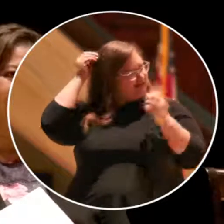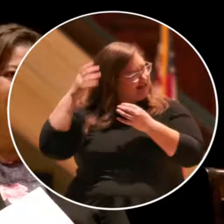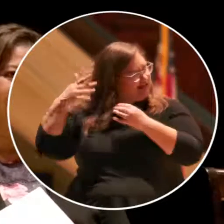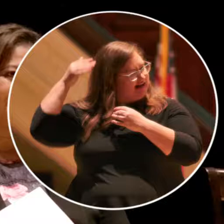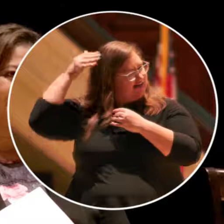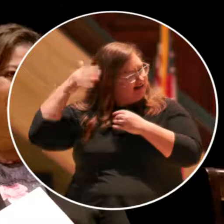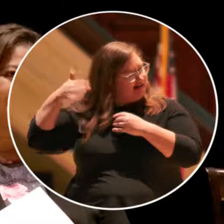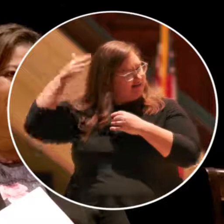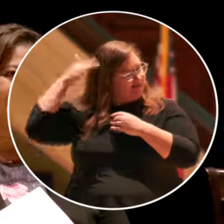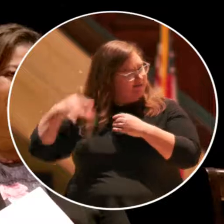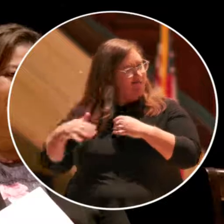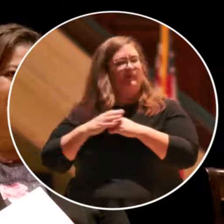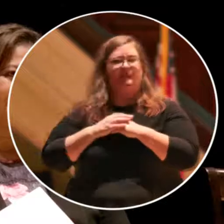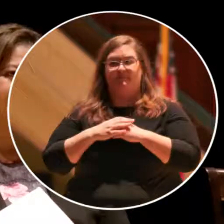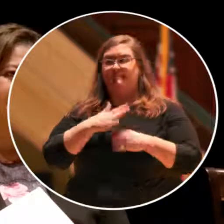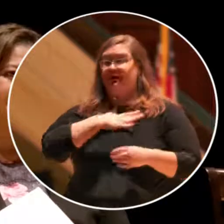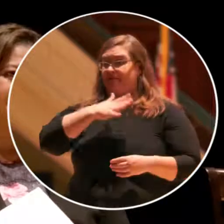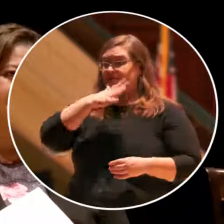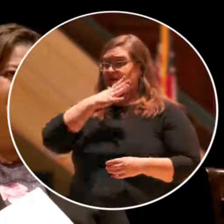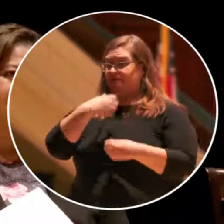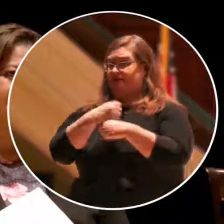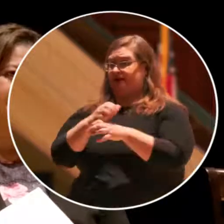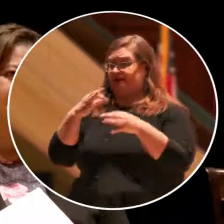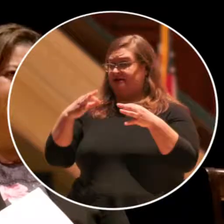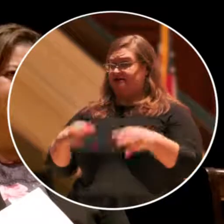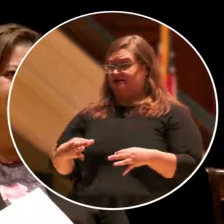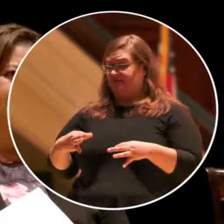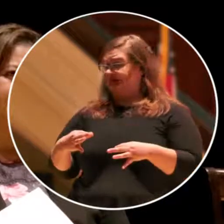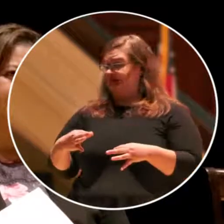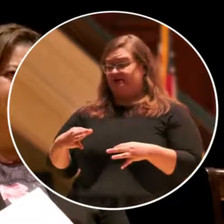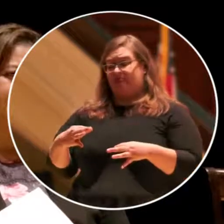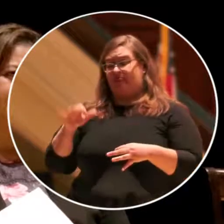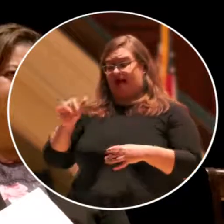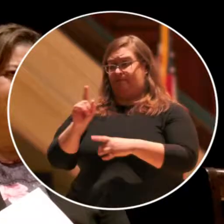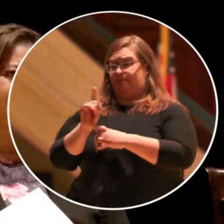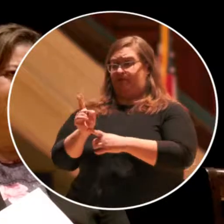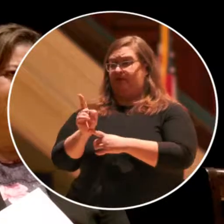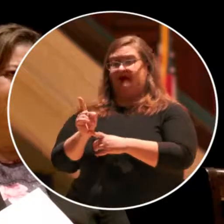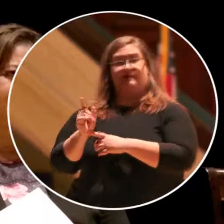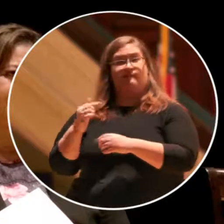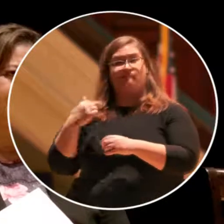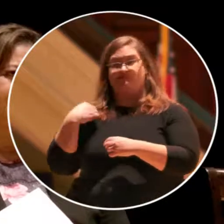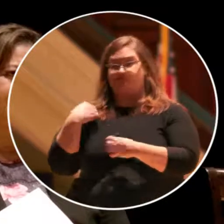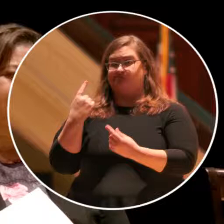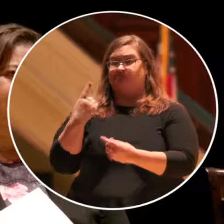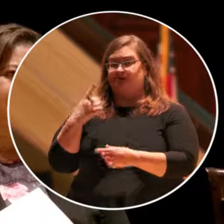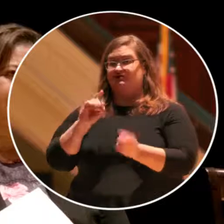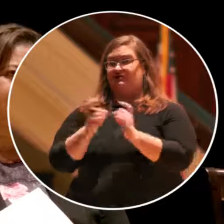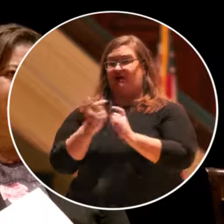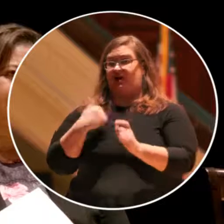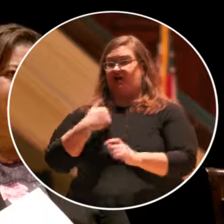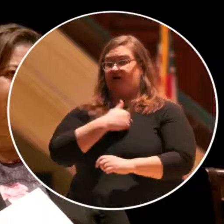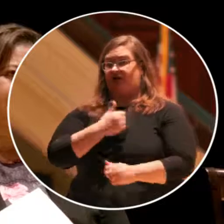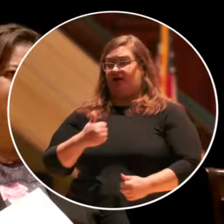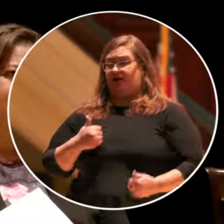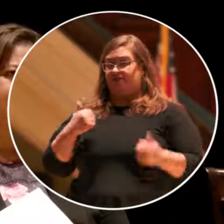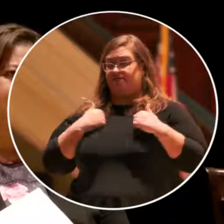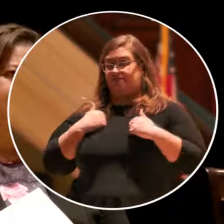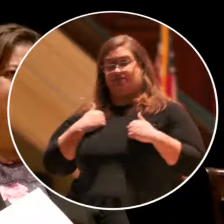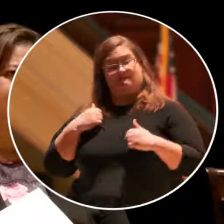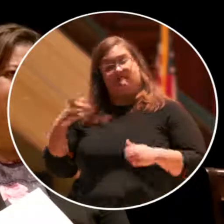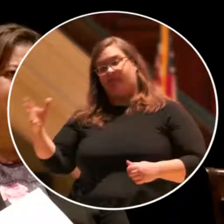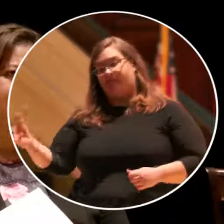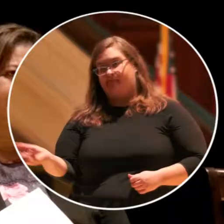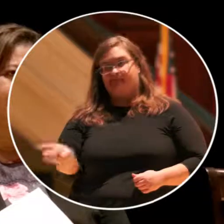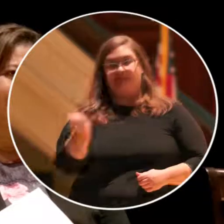My mother made a decision in that moment that would forever change all of our lives. She decided she would take us for Christmas and would